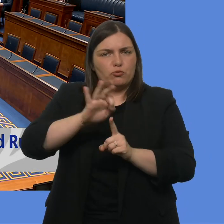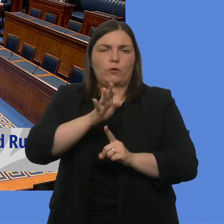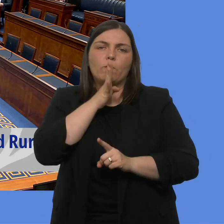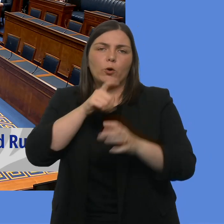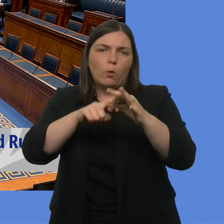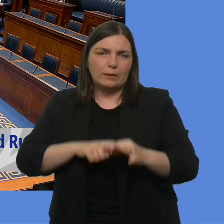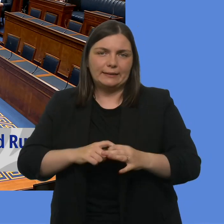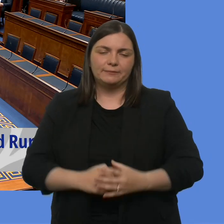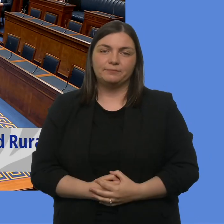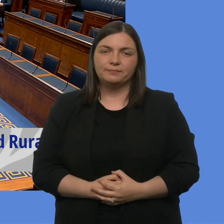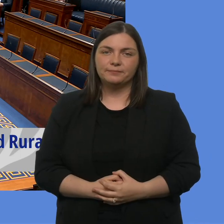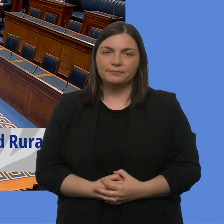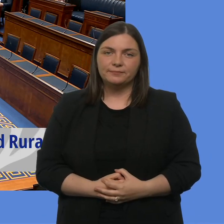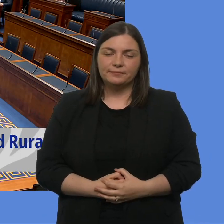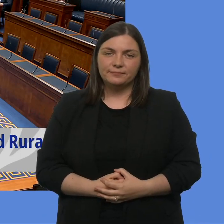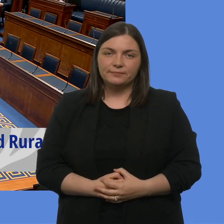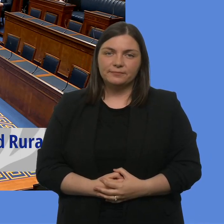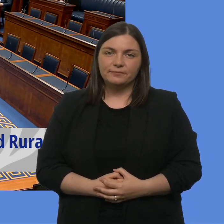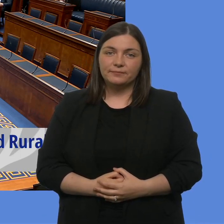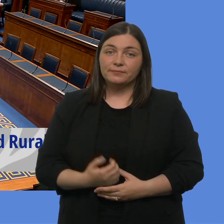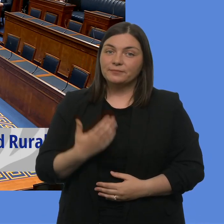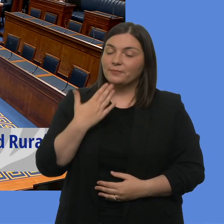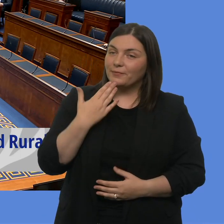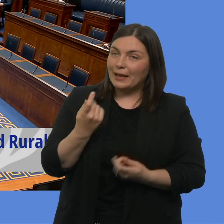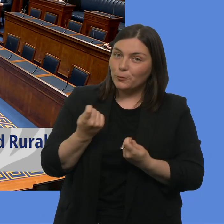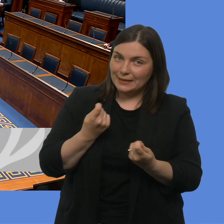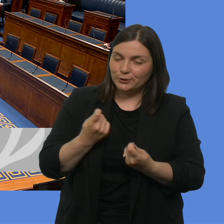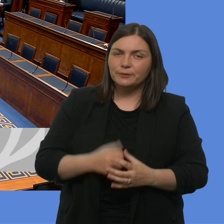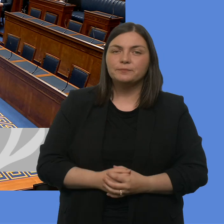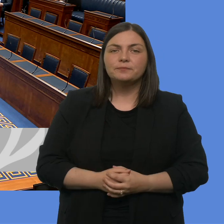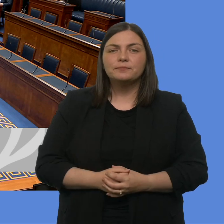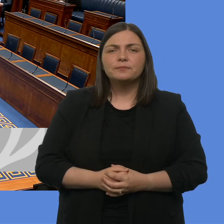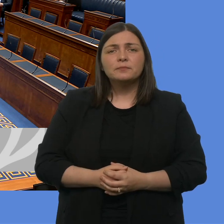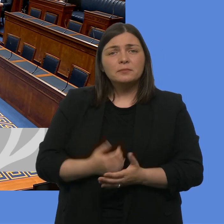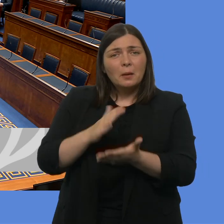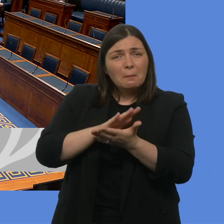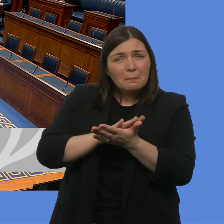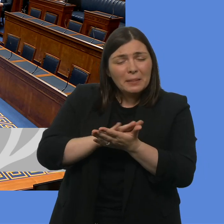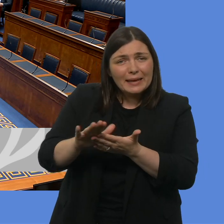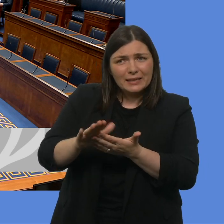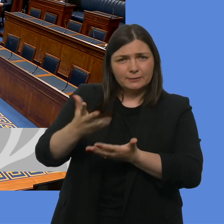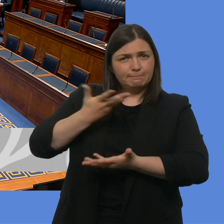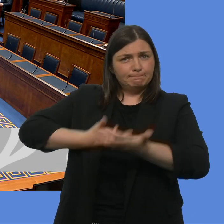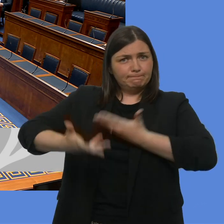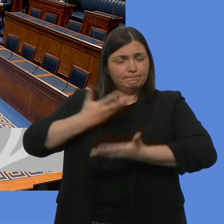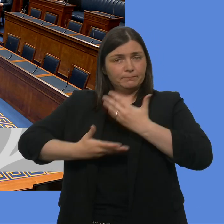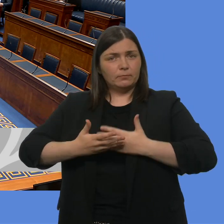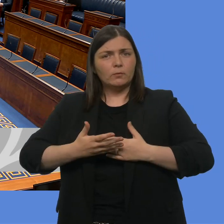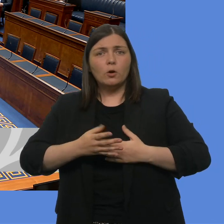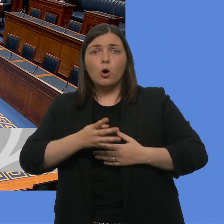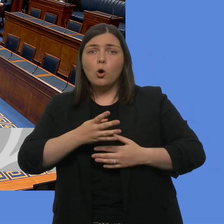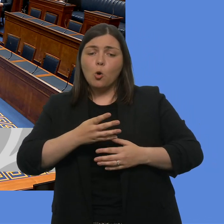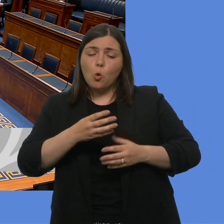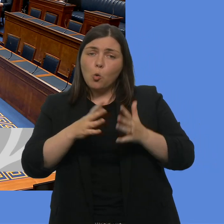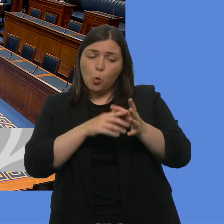you, Minister. Could you please outline for us how much of a contribution wastewater infrastructure is having in